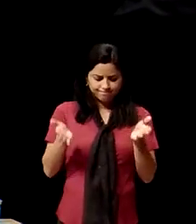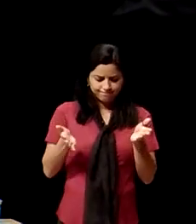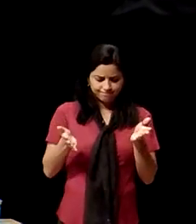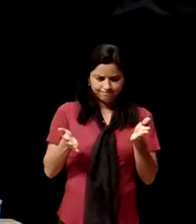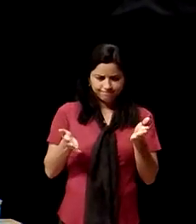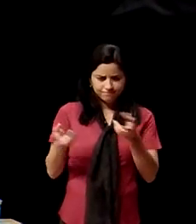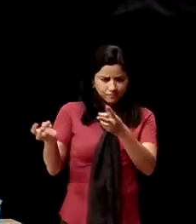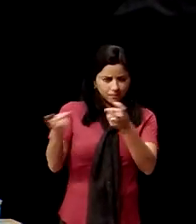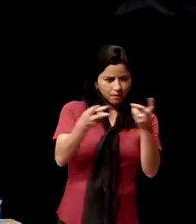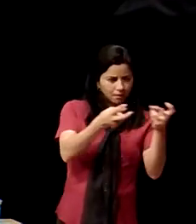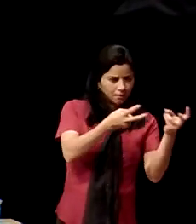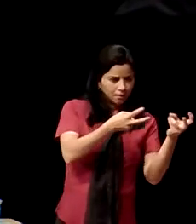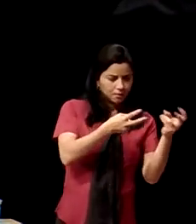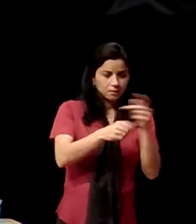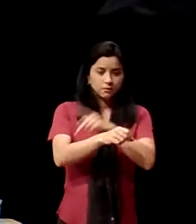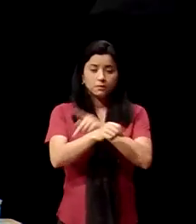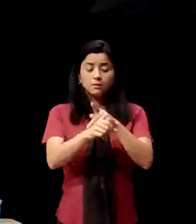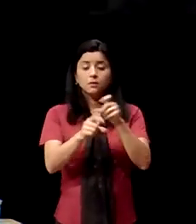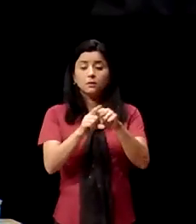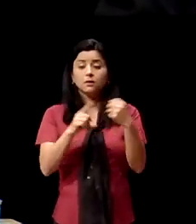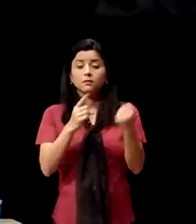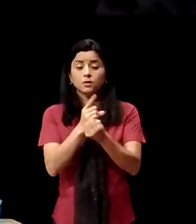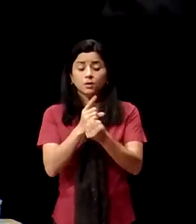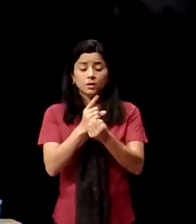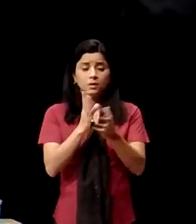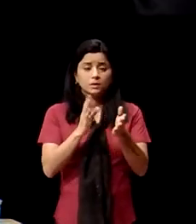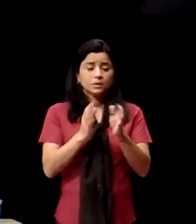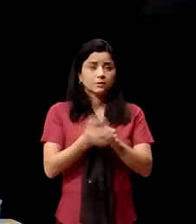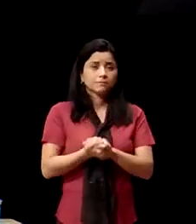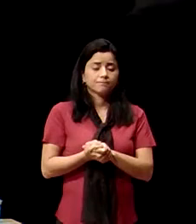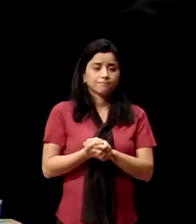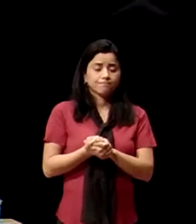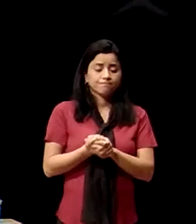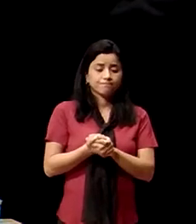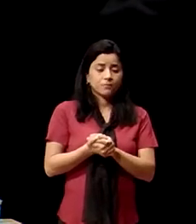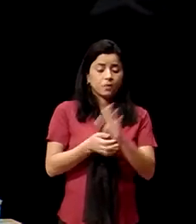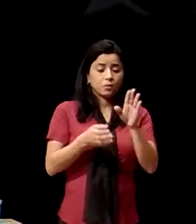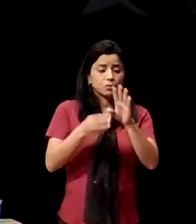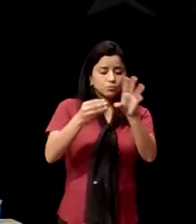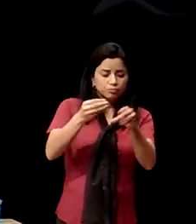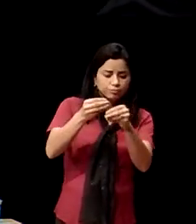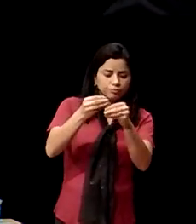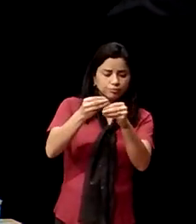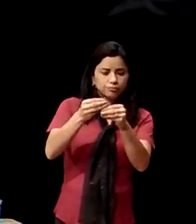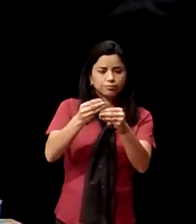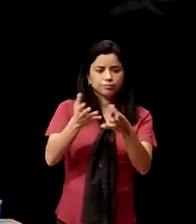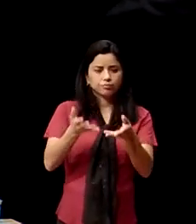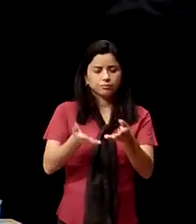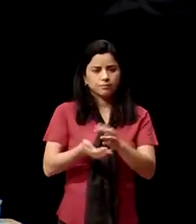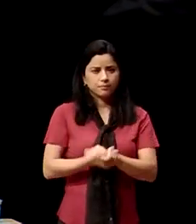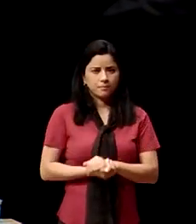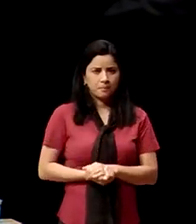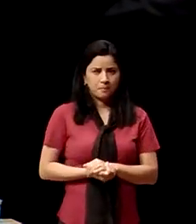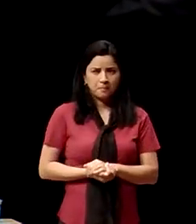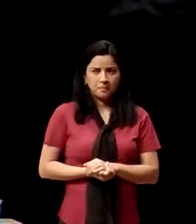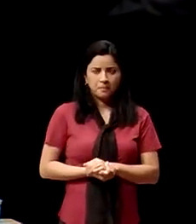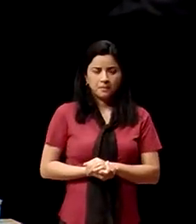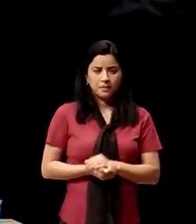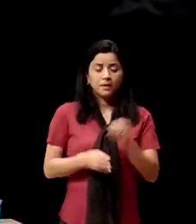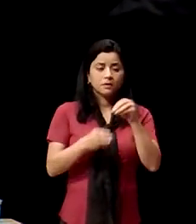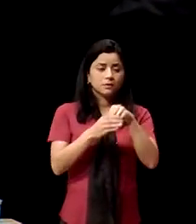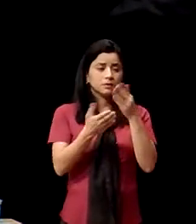na pedagogia social como um ramo dentro a large number of dos study